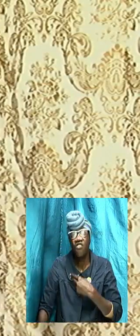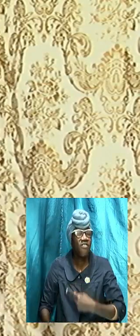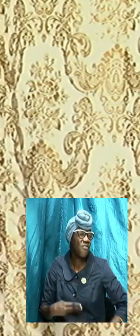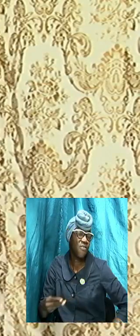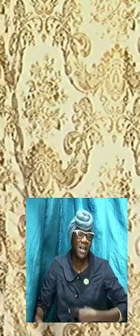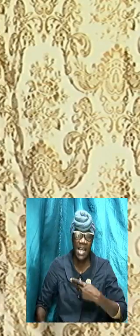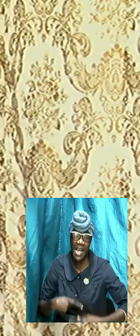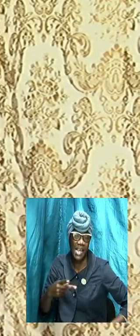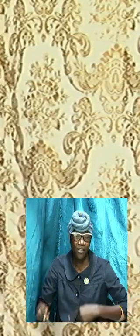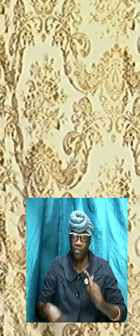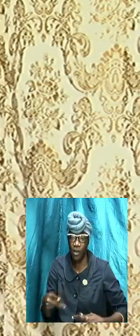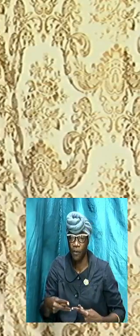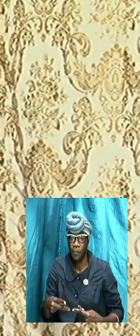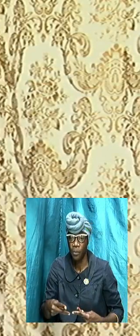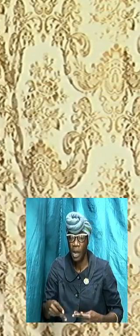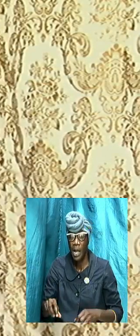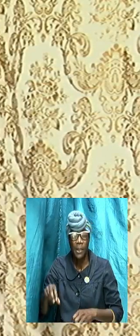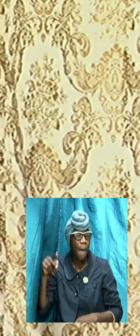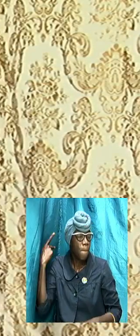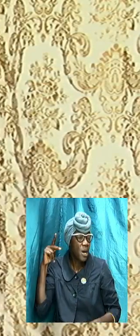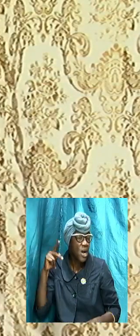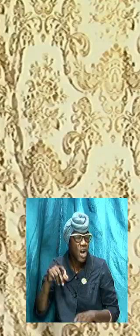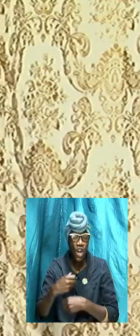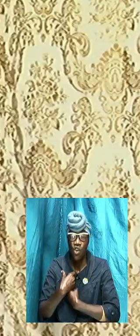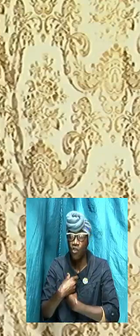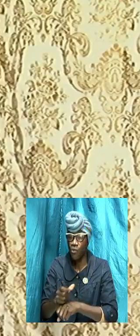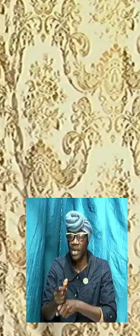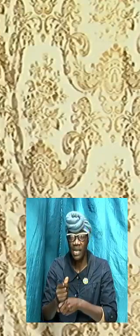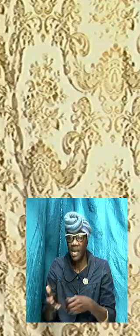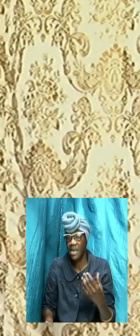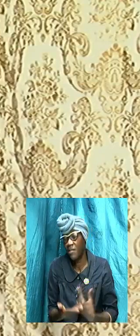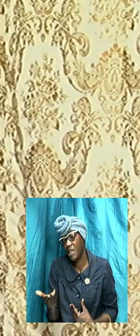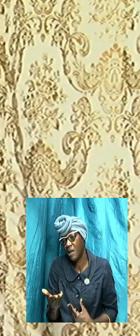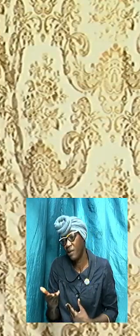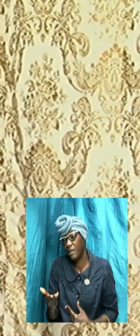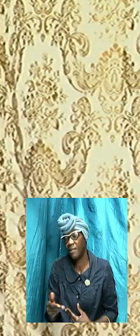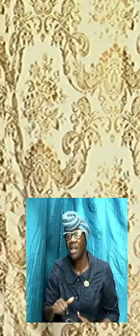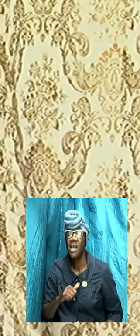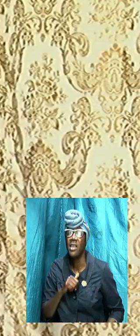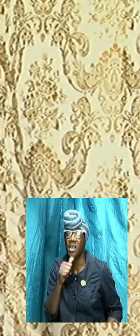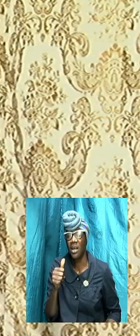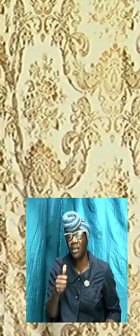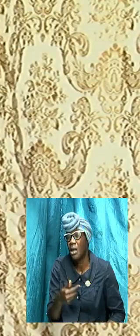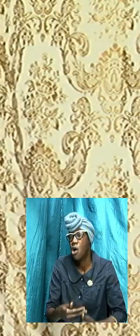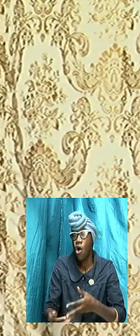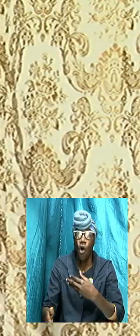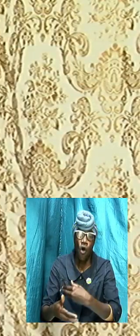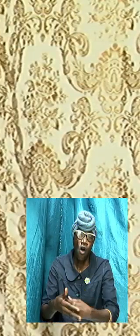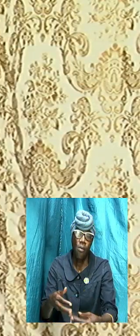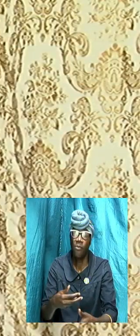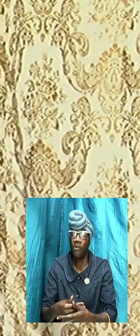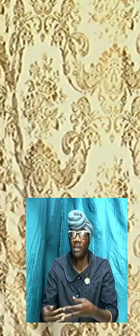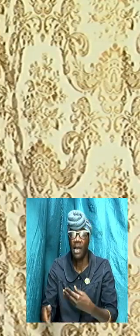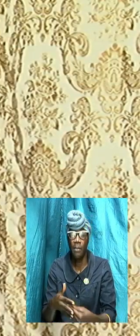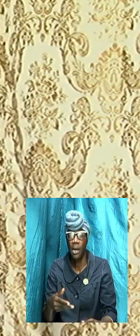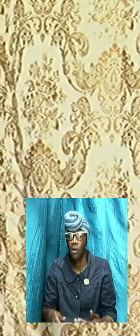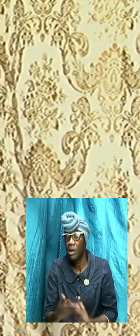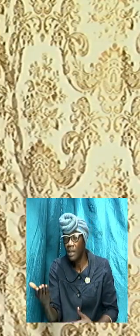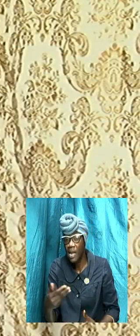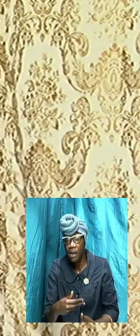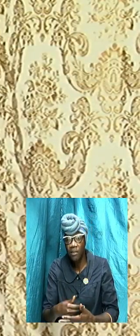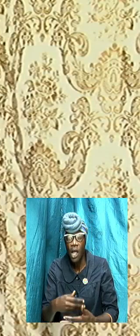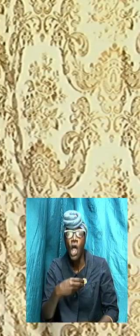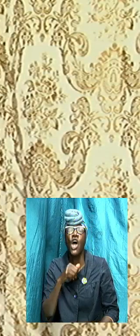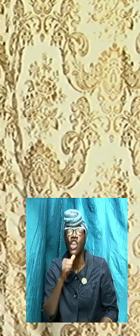agony, based on the fact that there is discomfort. Amen. In a similar way, when there is discomfort in our lives, amen, sometimes God allows it